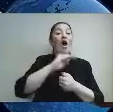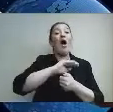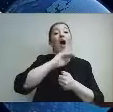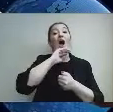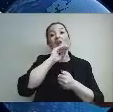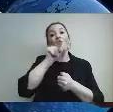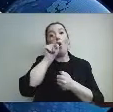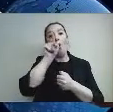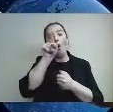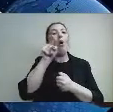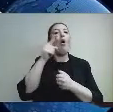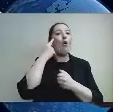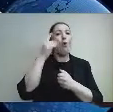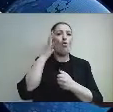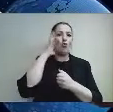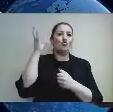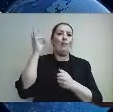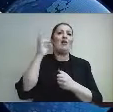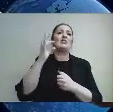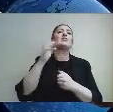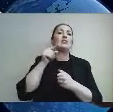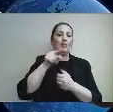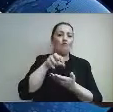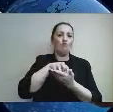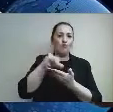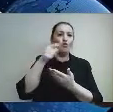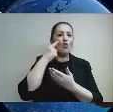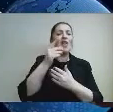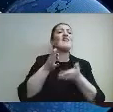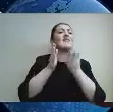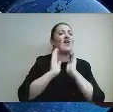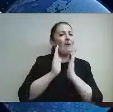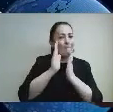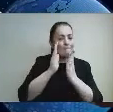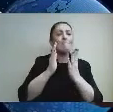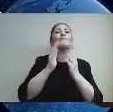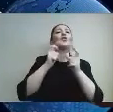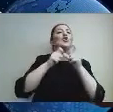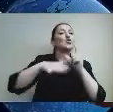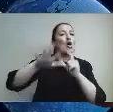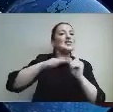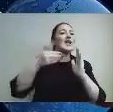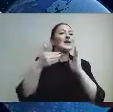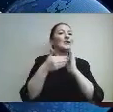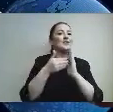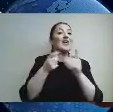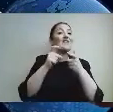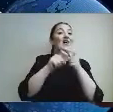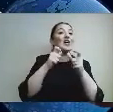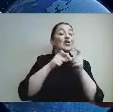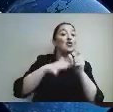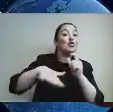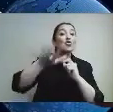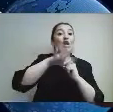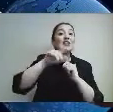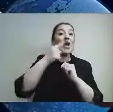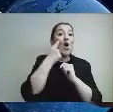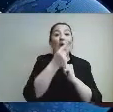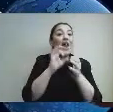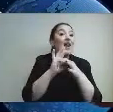and social effect management. Private sector, public sector, and after the civil